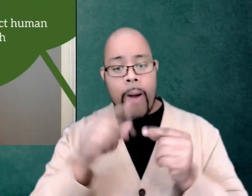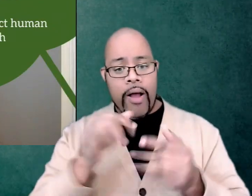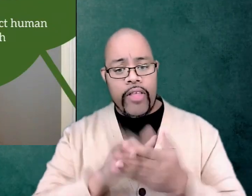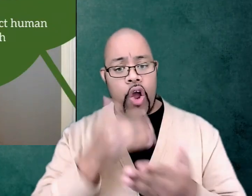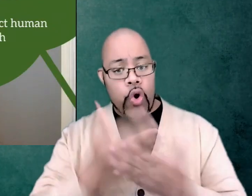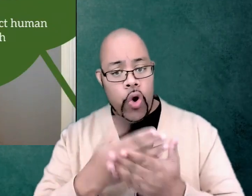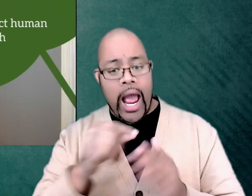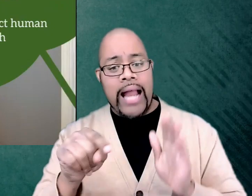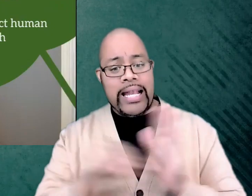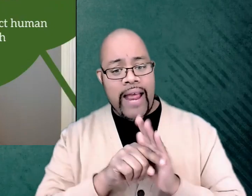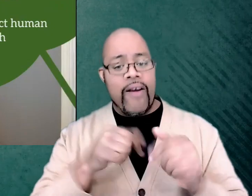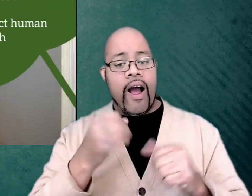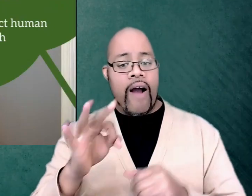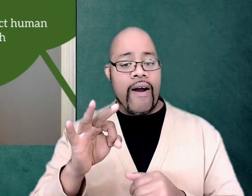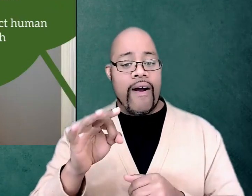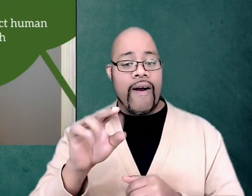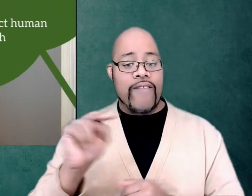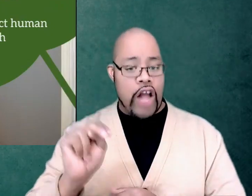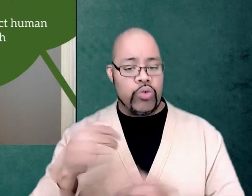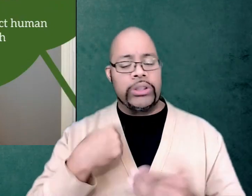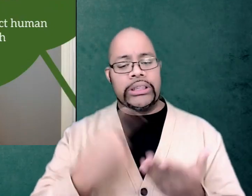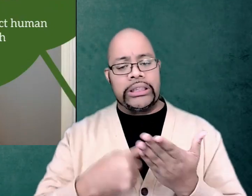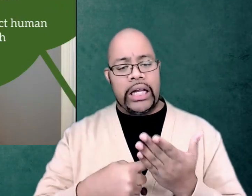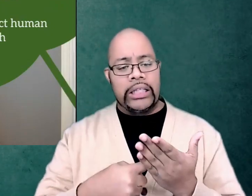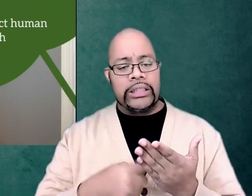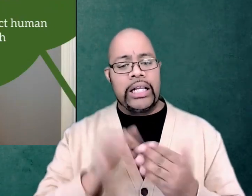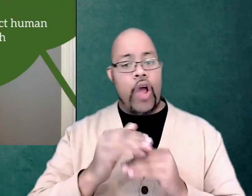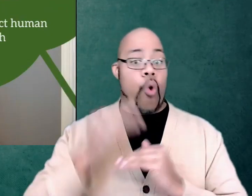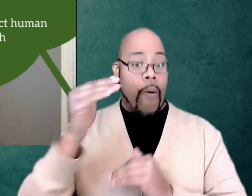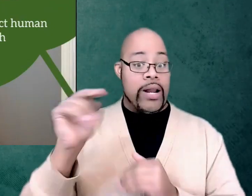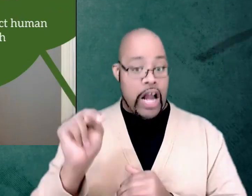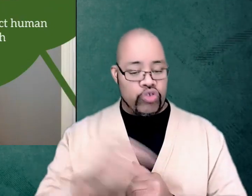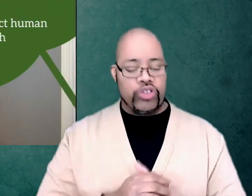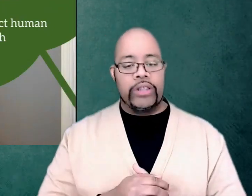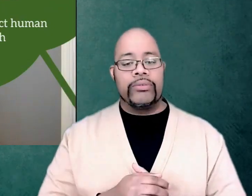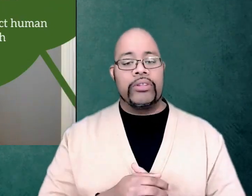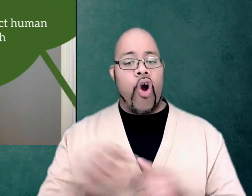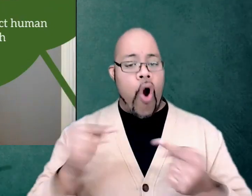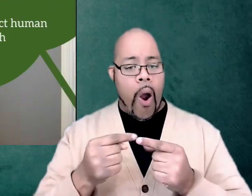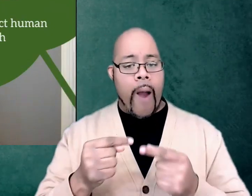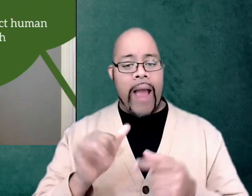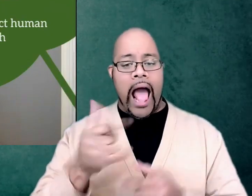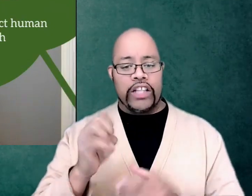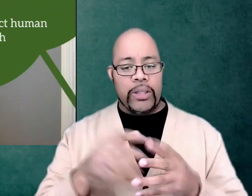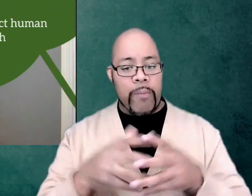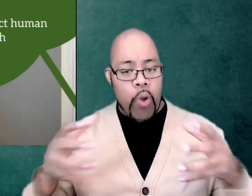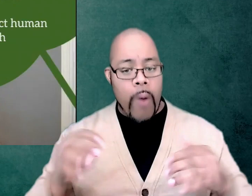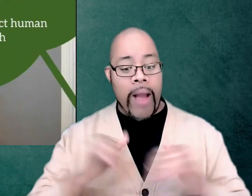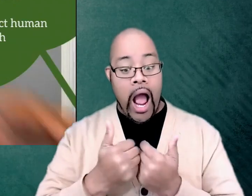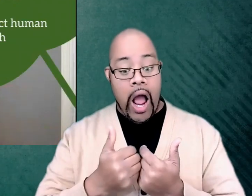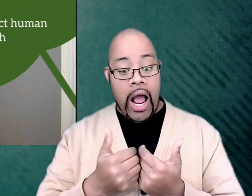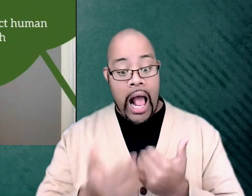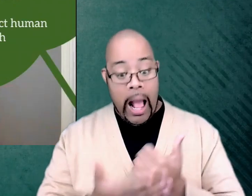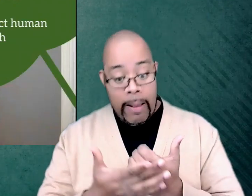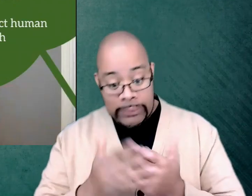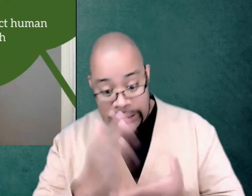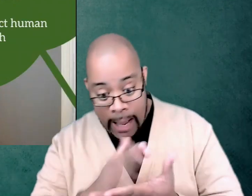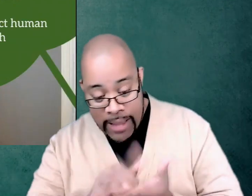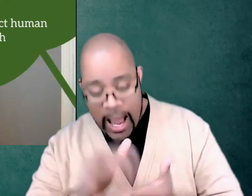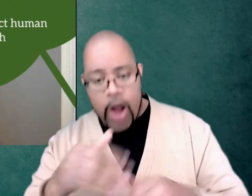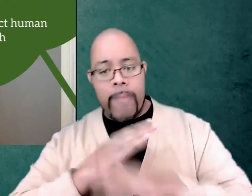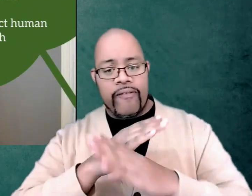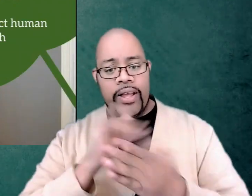about the good and the bad of nitrogen, where we'll be going over eutrophication, harmful algal blooms, why they happen, how you can spot them, and how we can prevent